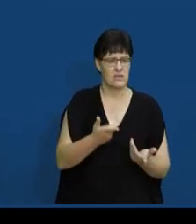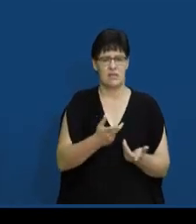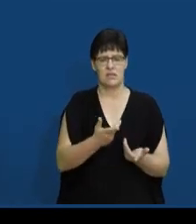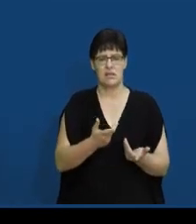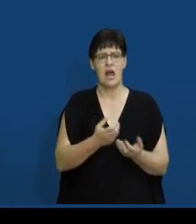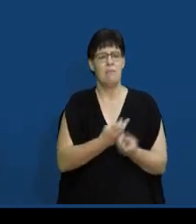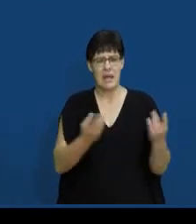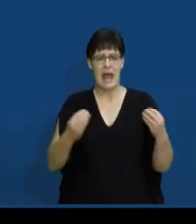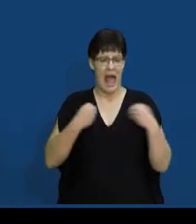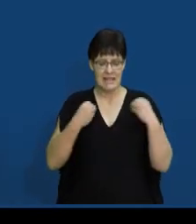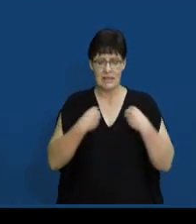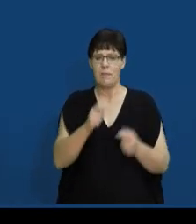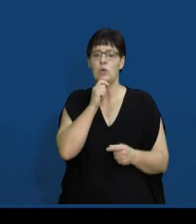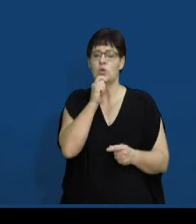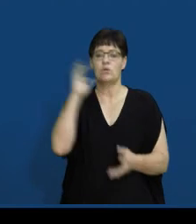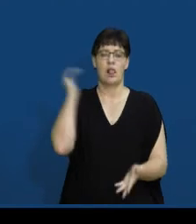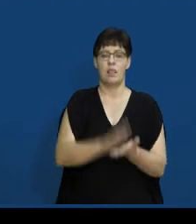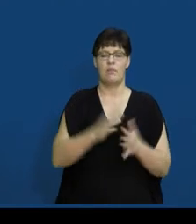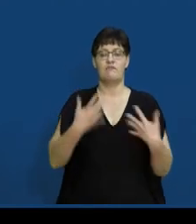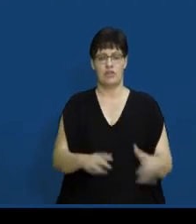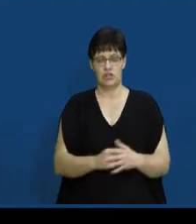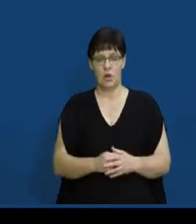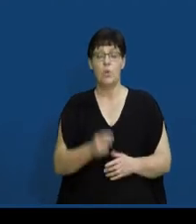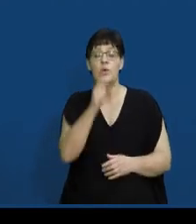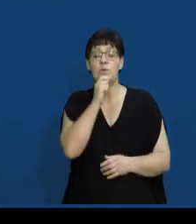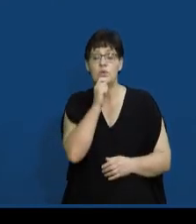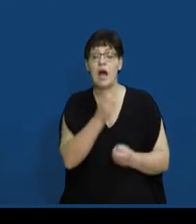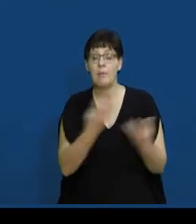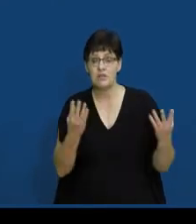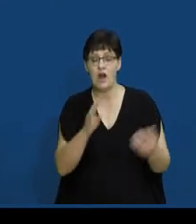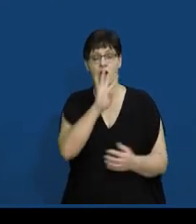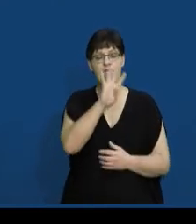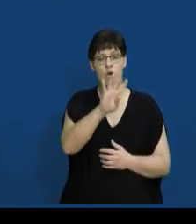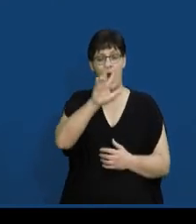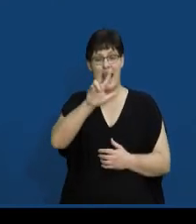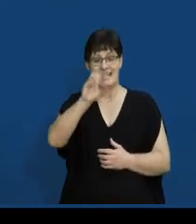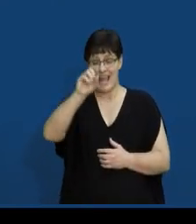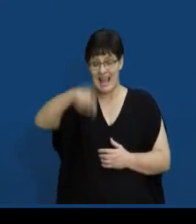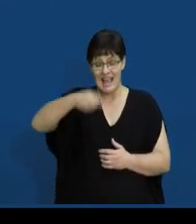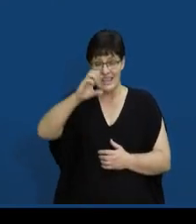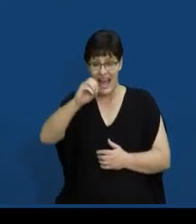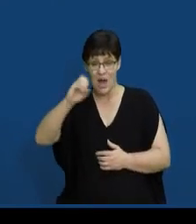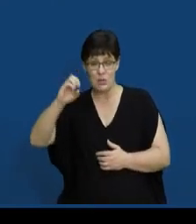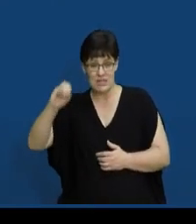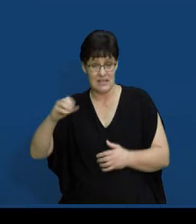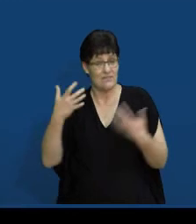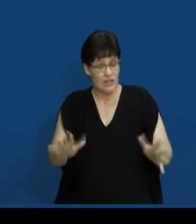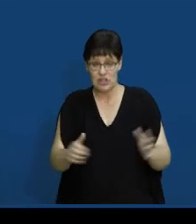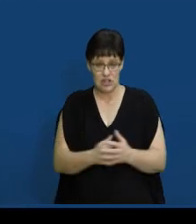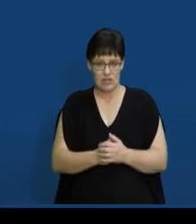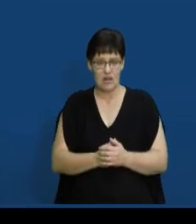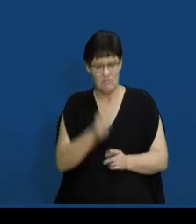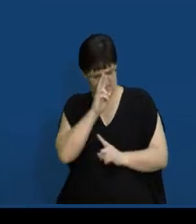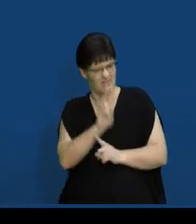how much of the asset have we used up already? We've used up 480,000 Rand of that asset already. Clearly you